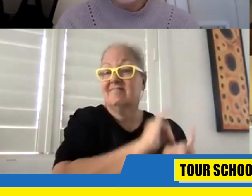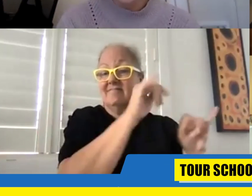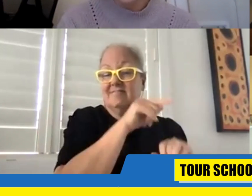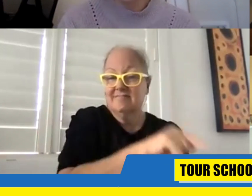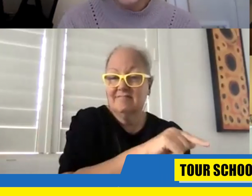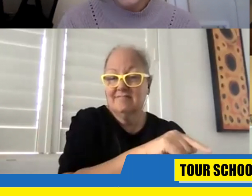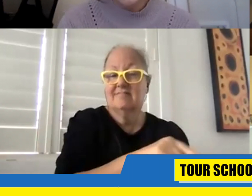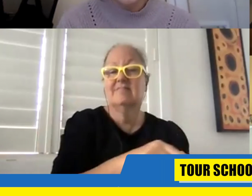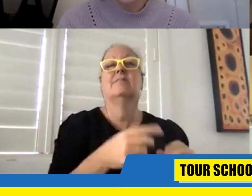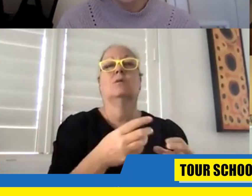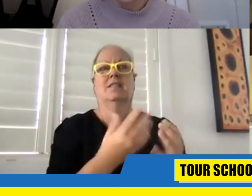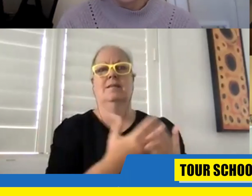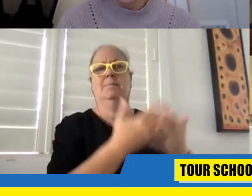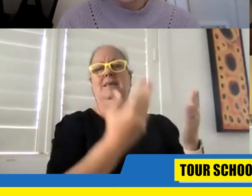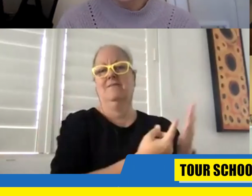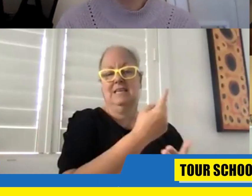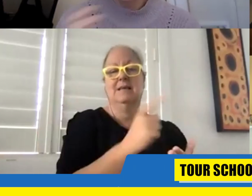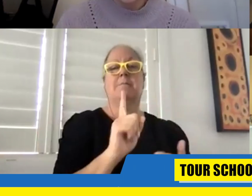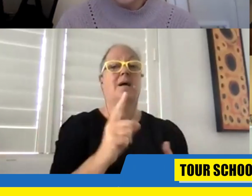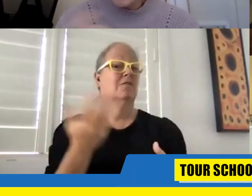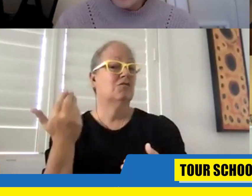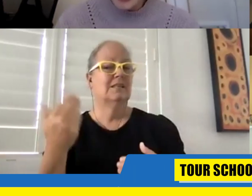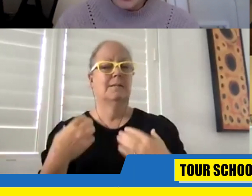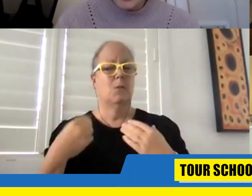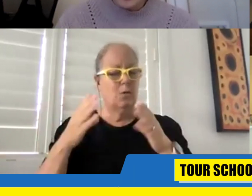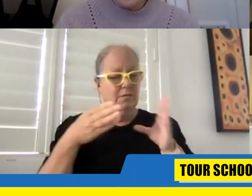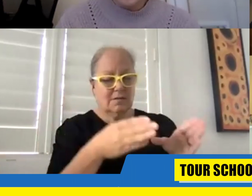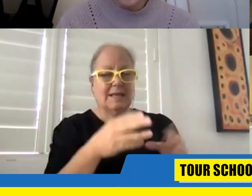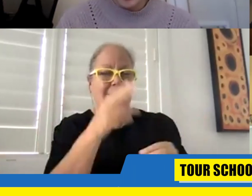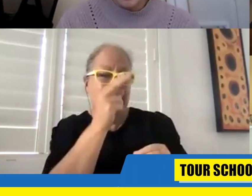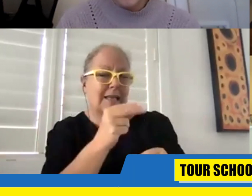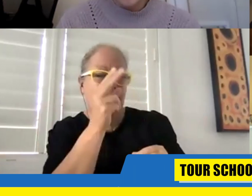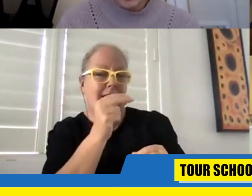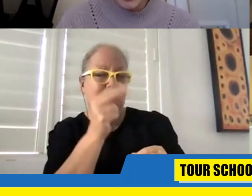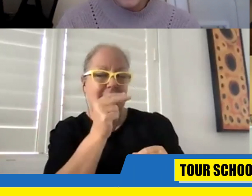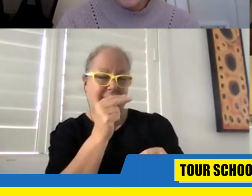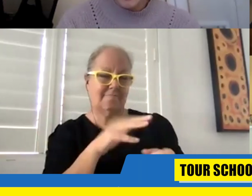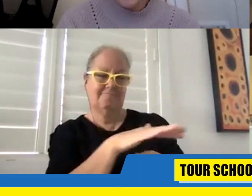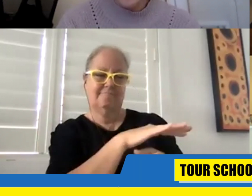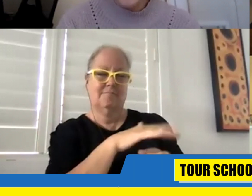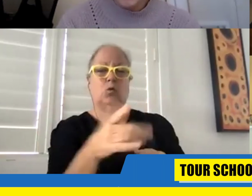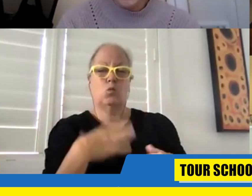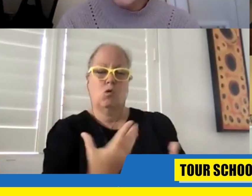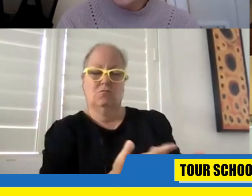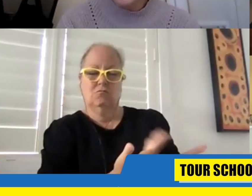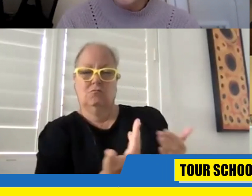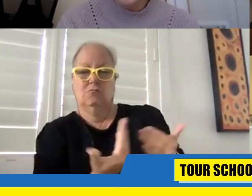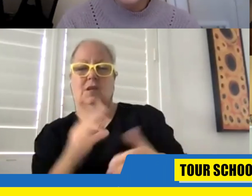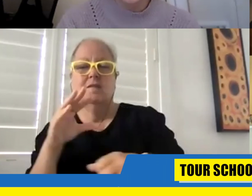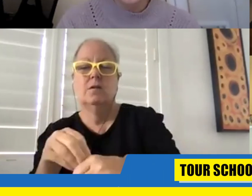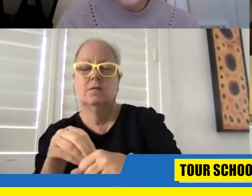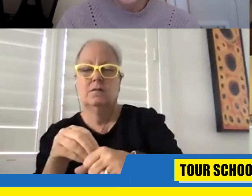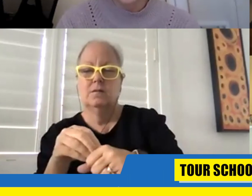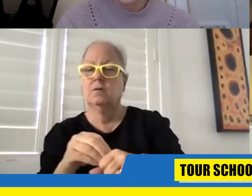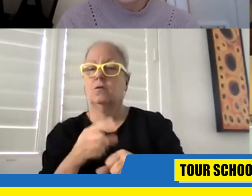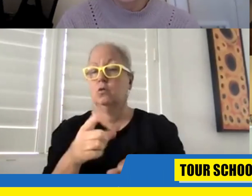and then more recently, it's a younger age demographic that you're trying to attract. So is there anything else you wanted to add